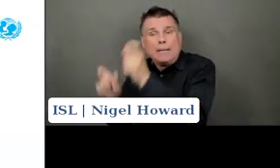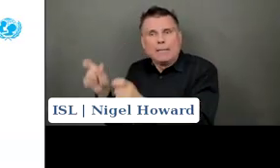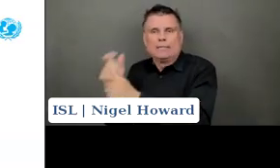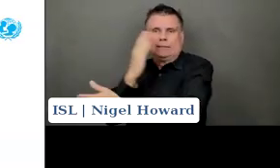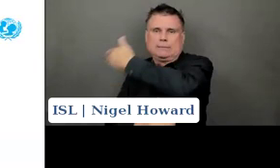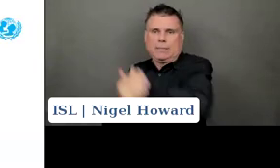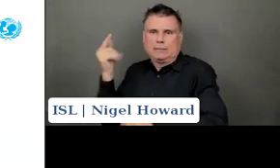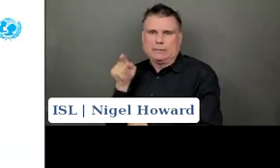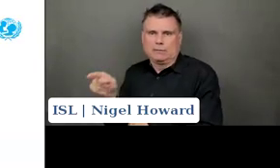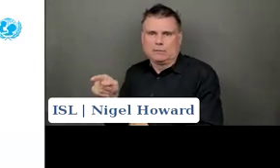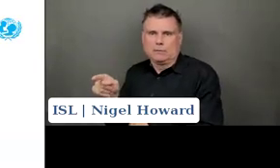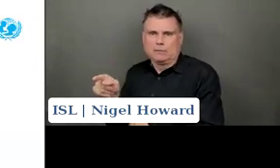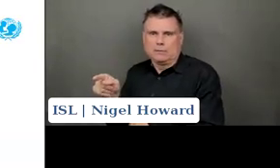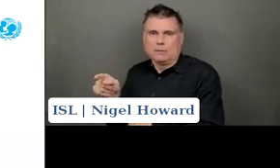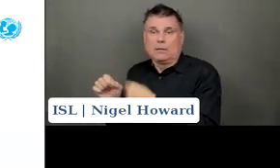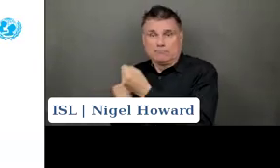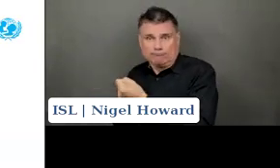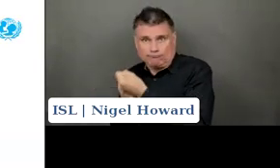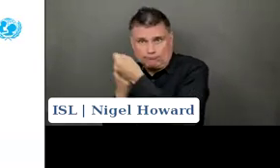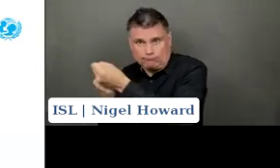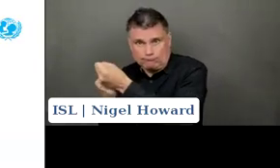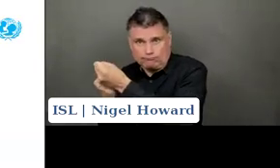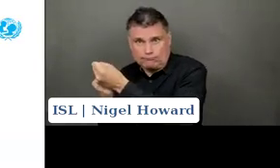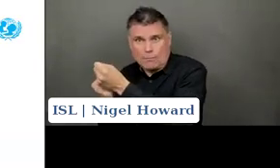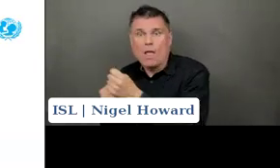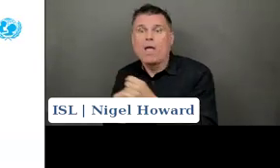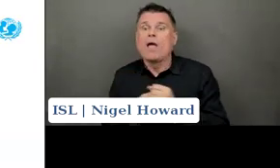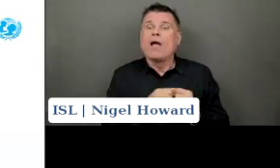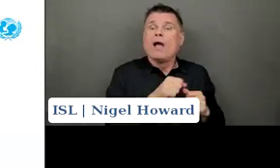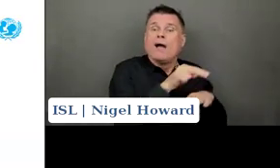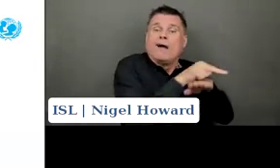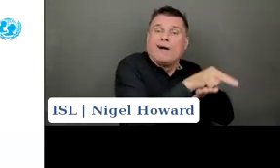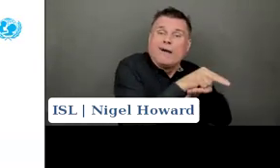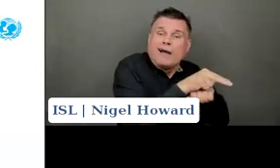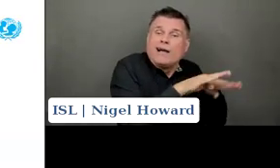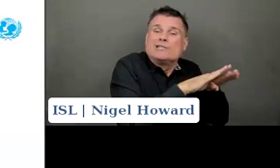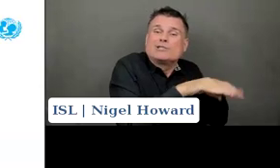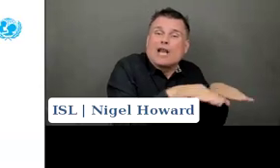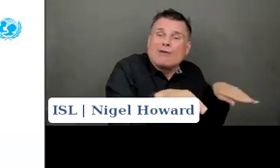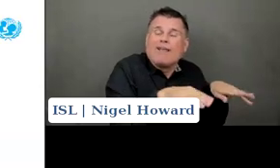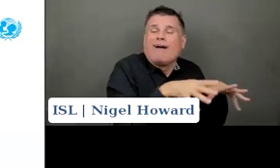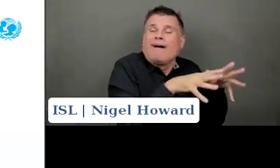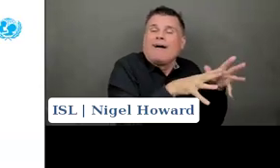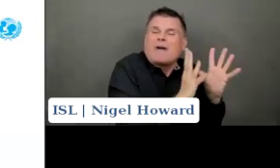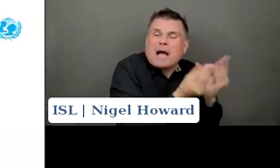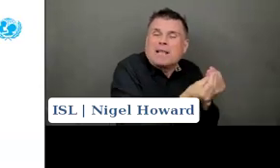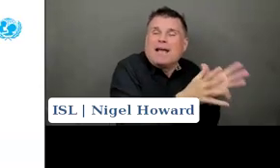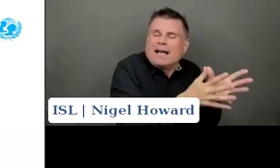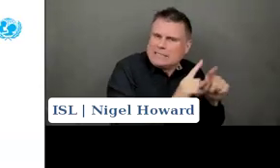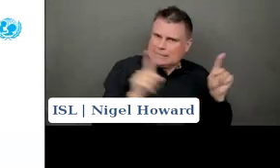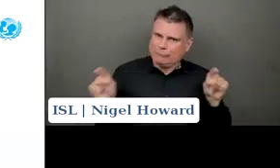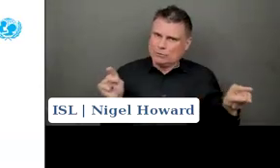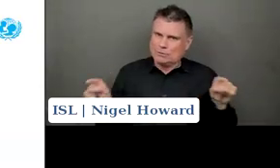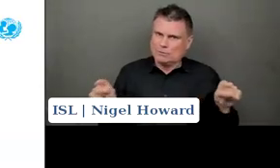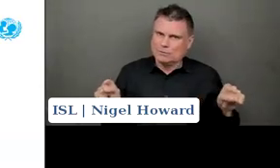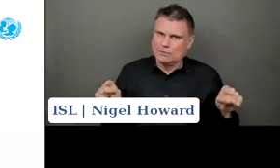that you do with a child, for example, which is why we distinguish between care and support, and we bring them together when we think about a systems